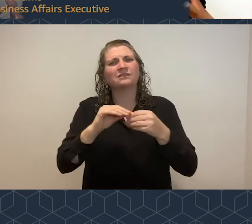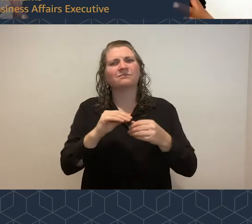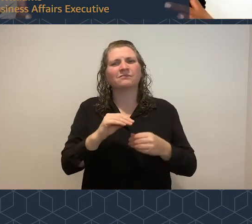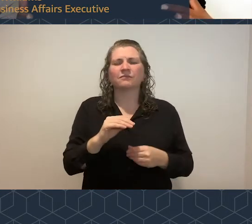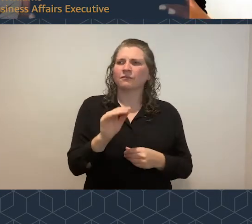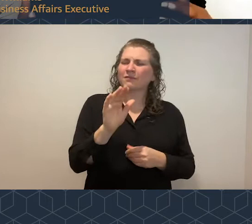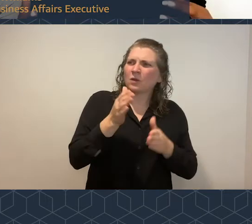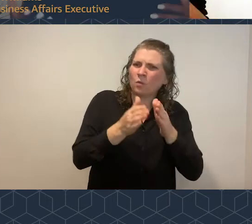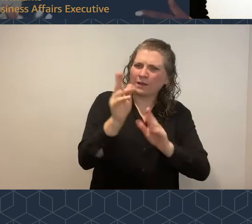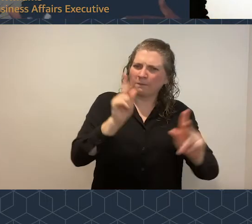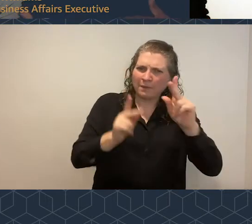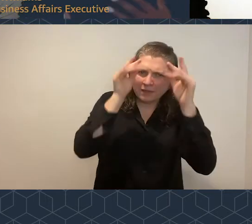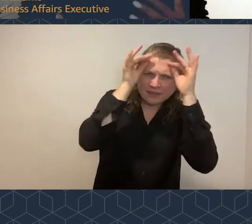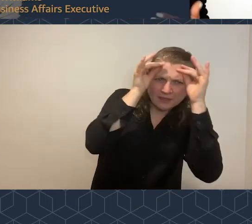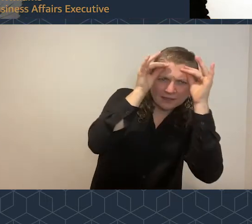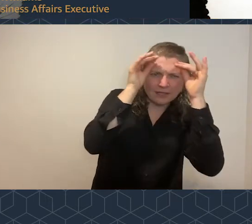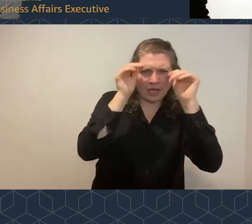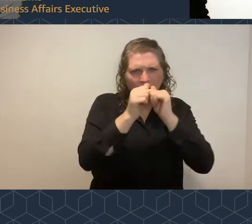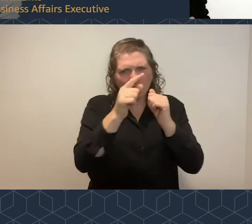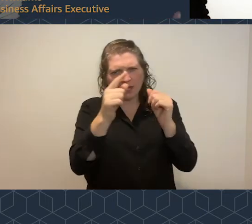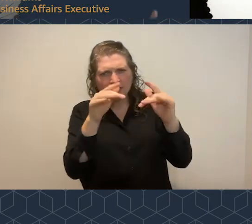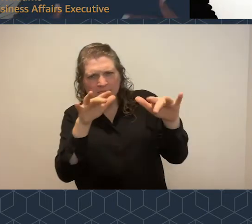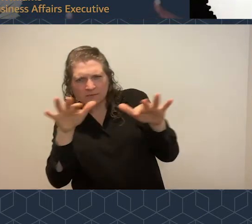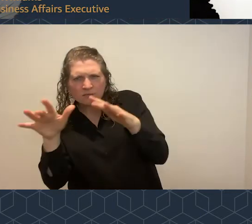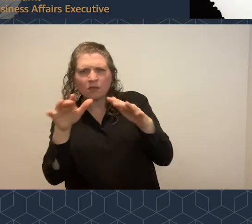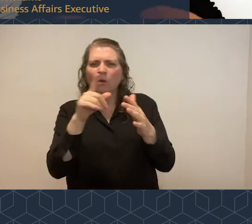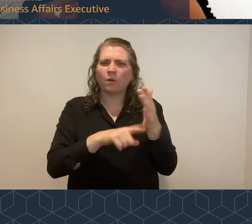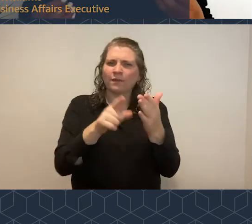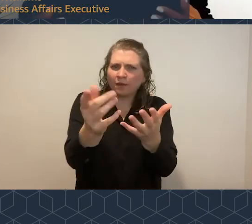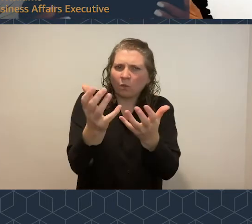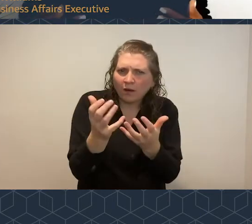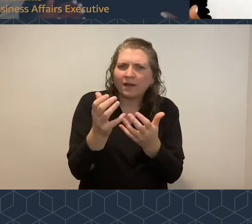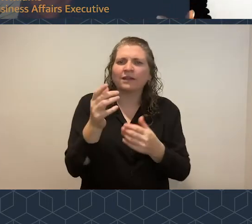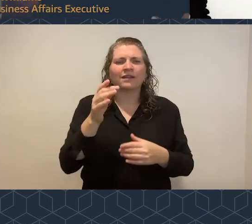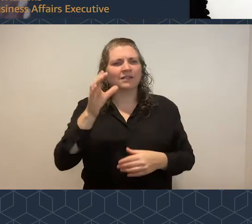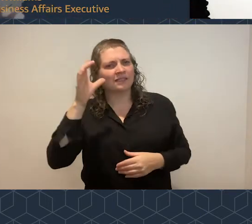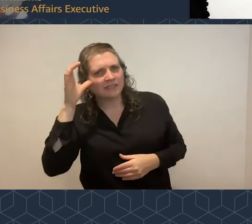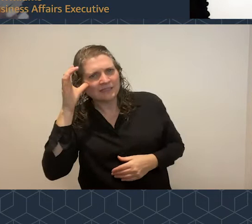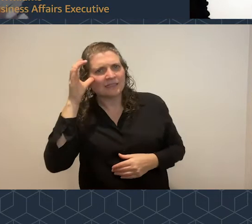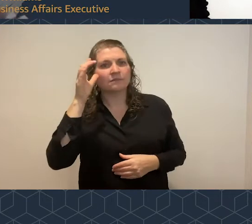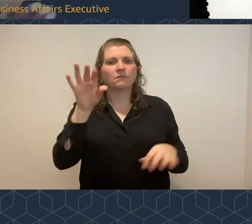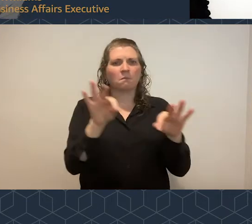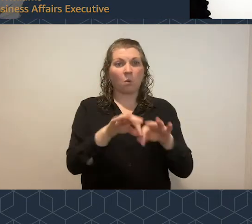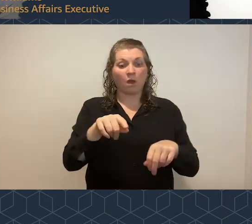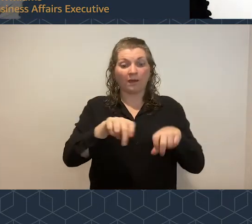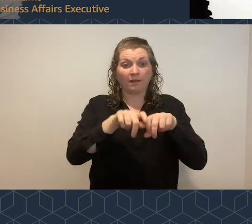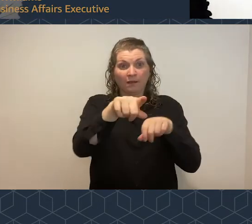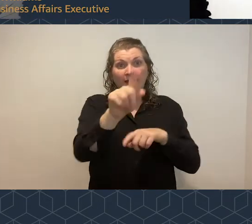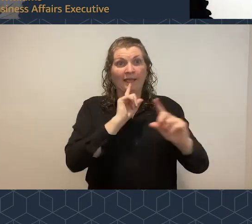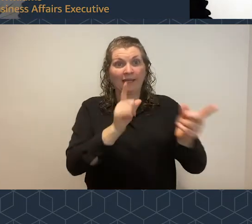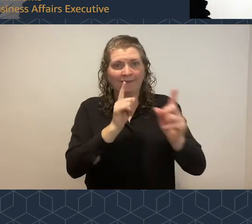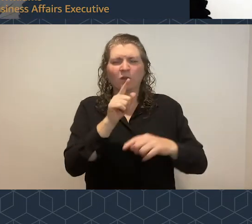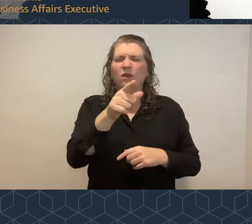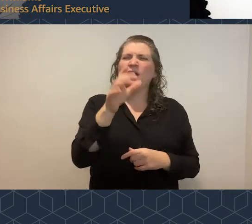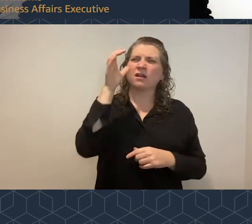about the things that individuals may do that they think is the right thing that the person wants to hear. And I think